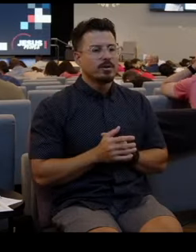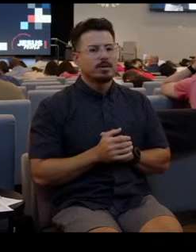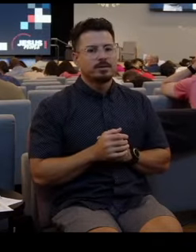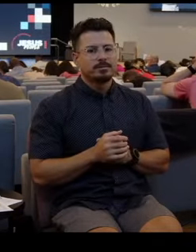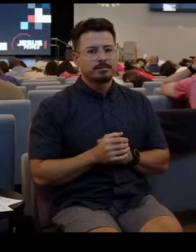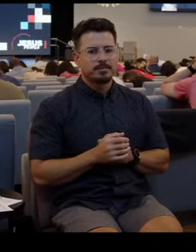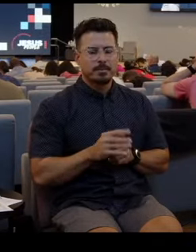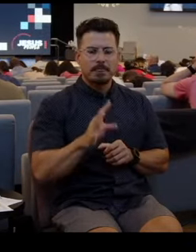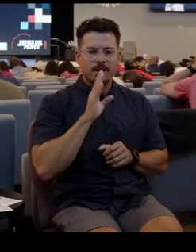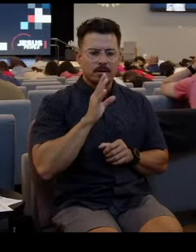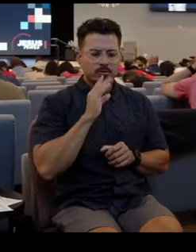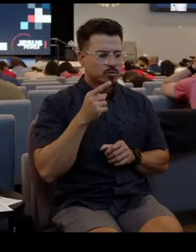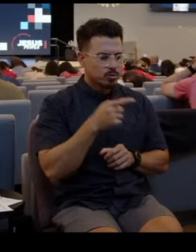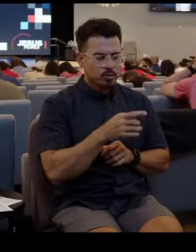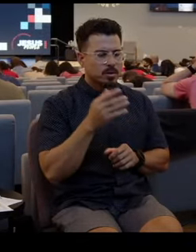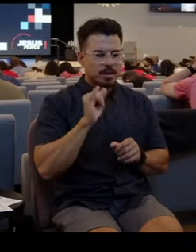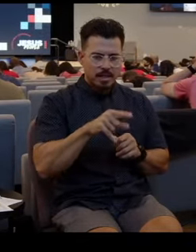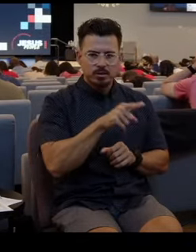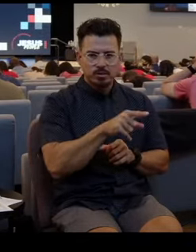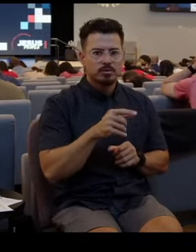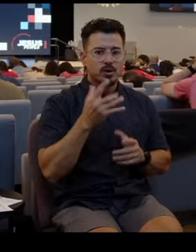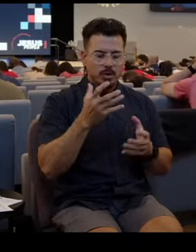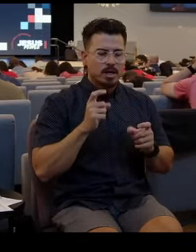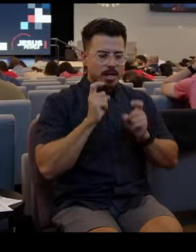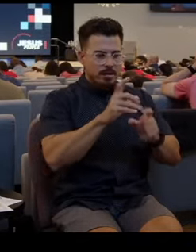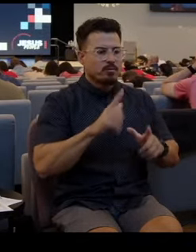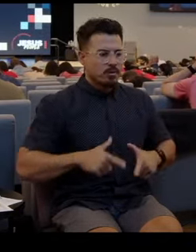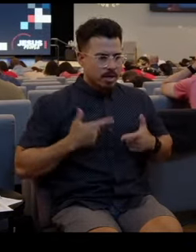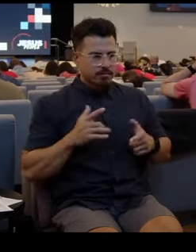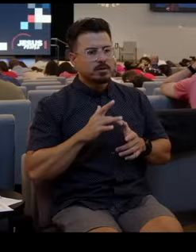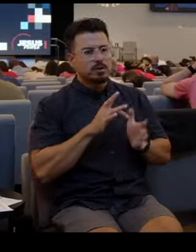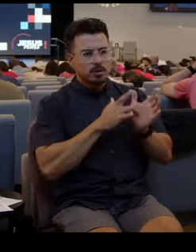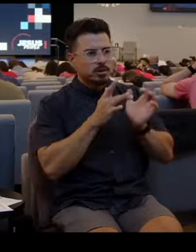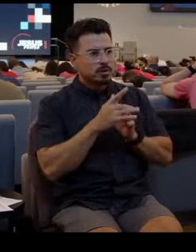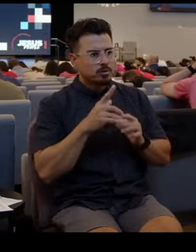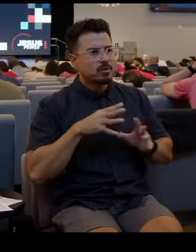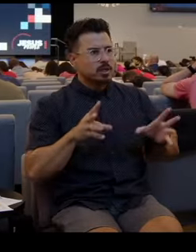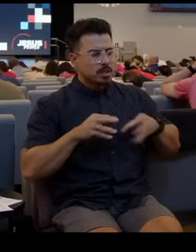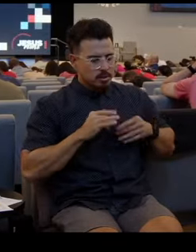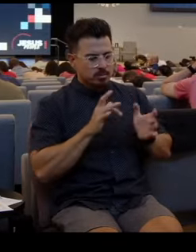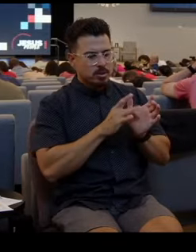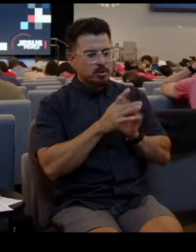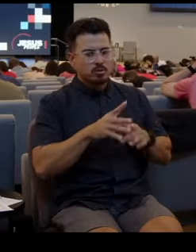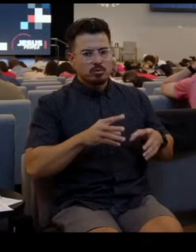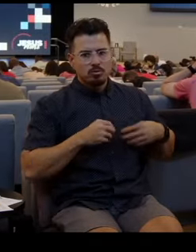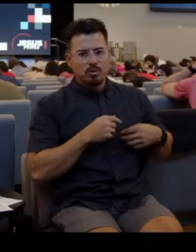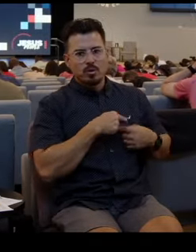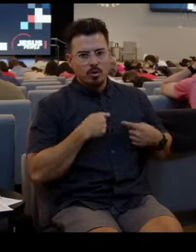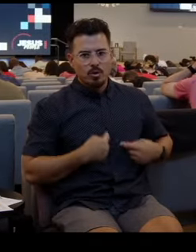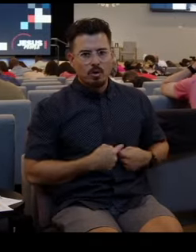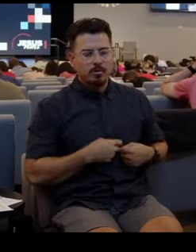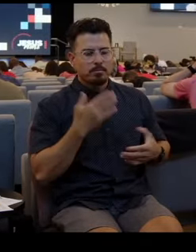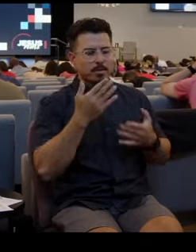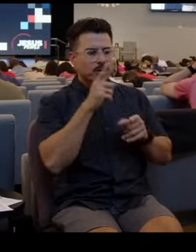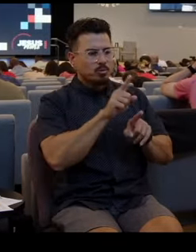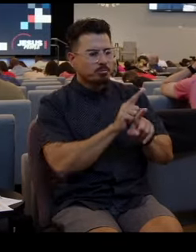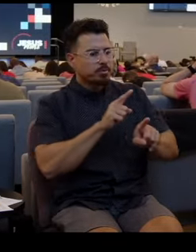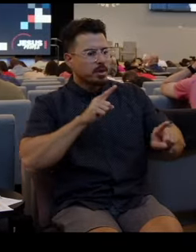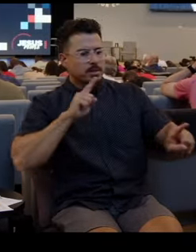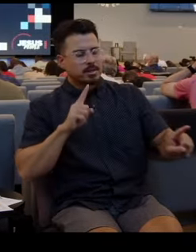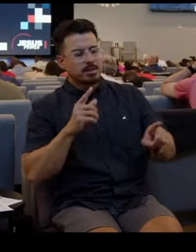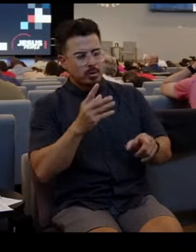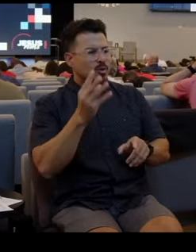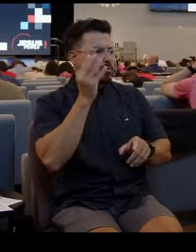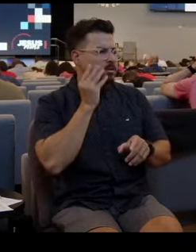for a long time. And you need to get right with God. Put your hand up and hold it there. Slip it up. I need to get right with God. Maybe you're a backslider. You've